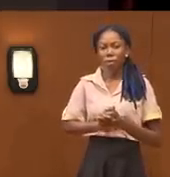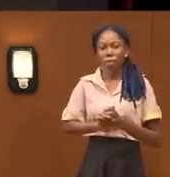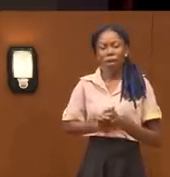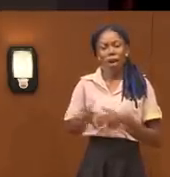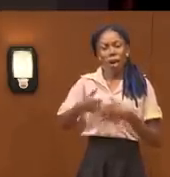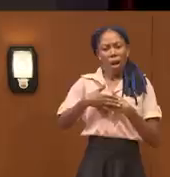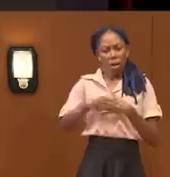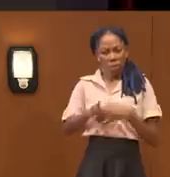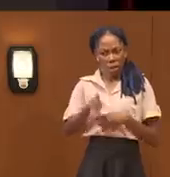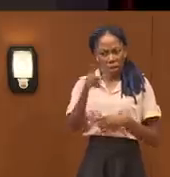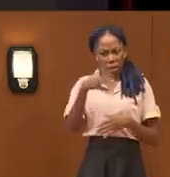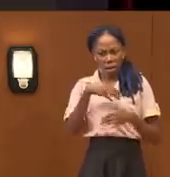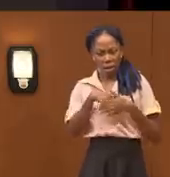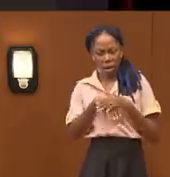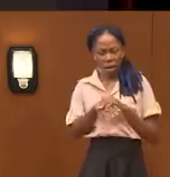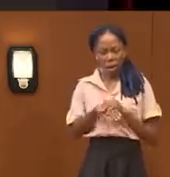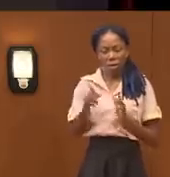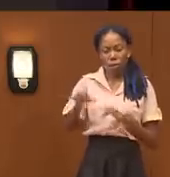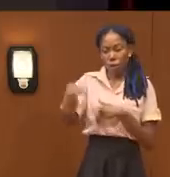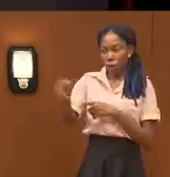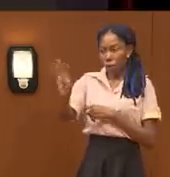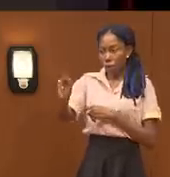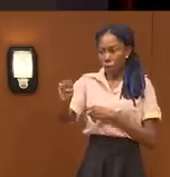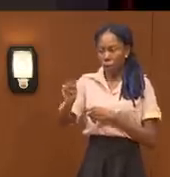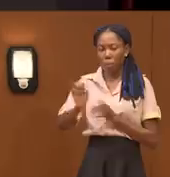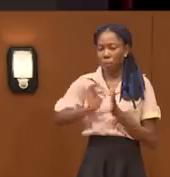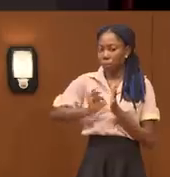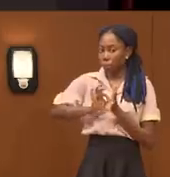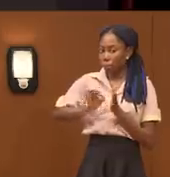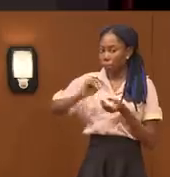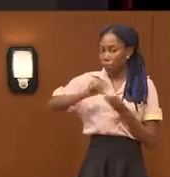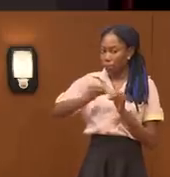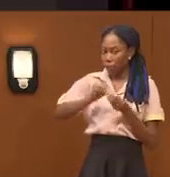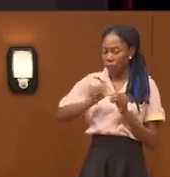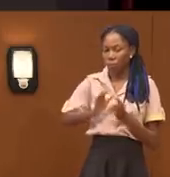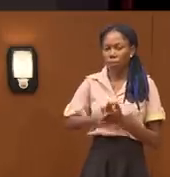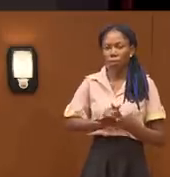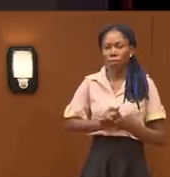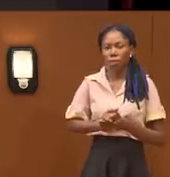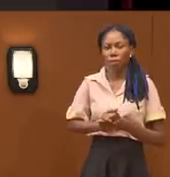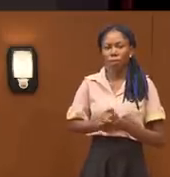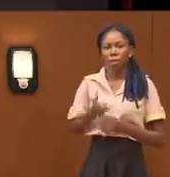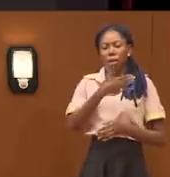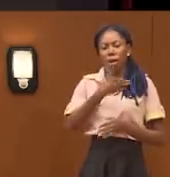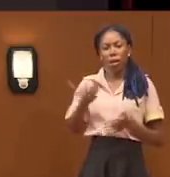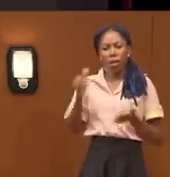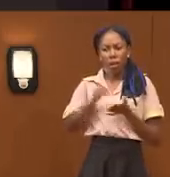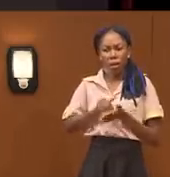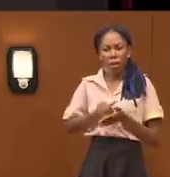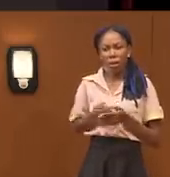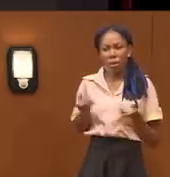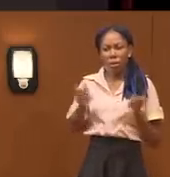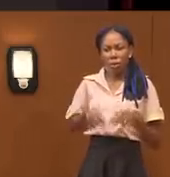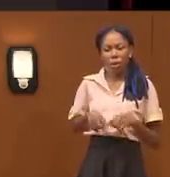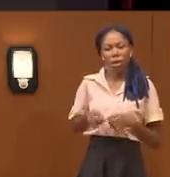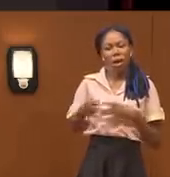After he enters, he bring the account number for me. I will bring account number. Now, around 1 hour time, where money enter for my hand,